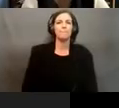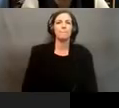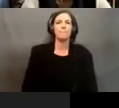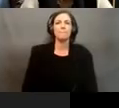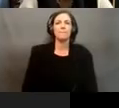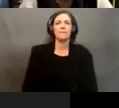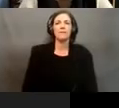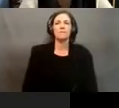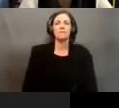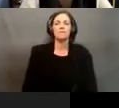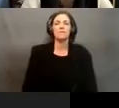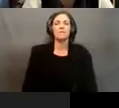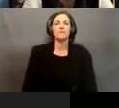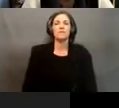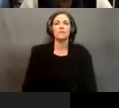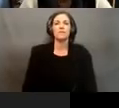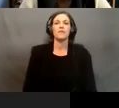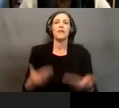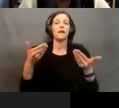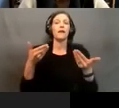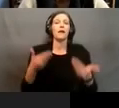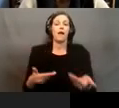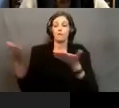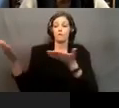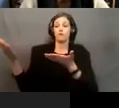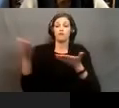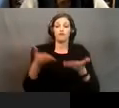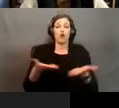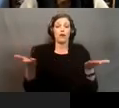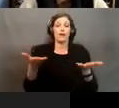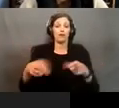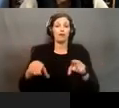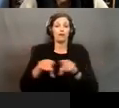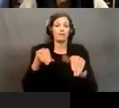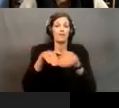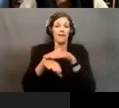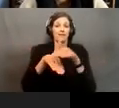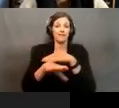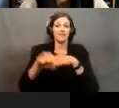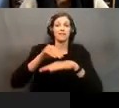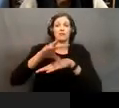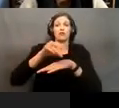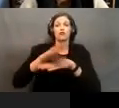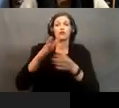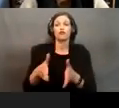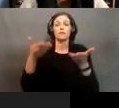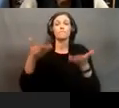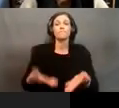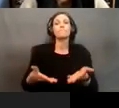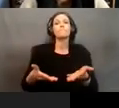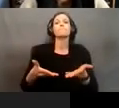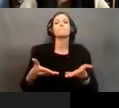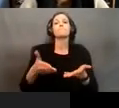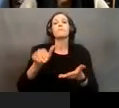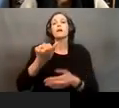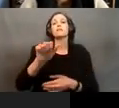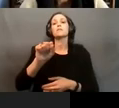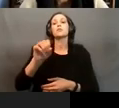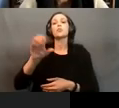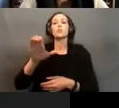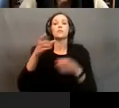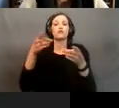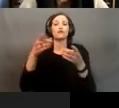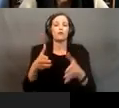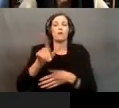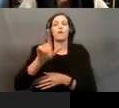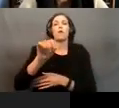So I have been brought on as a Access Consultant. I am the Associate Director at the Longmore Institute